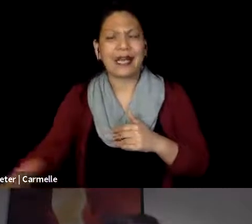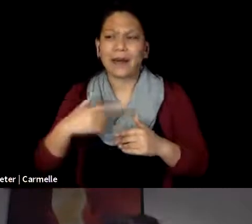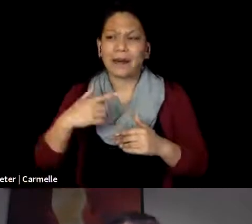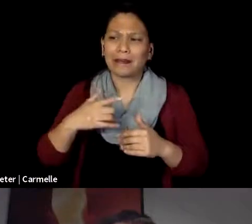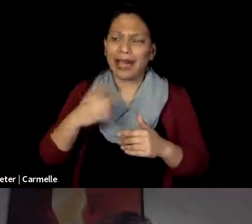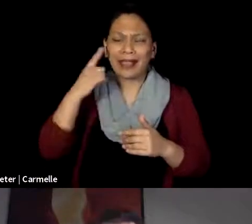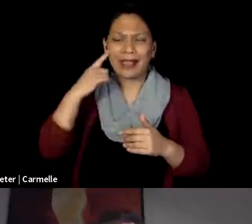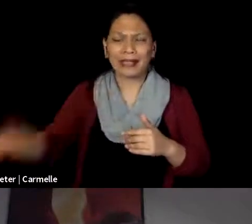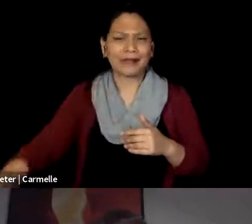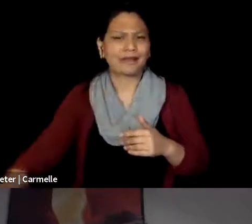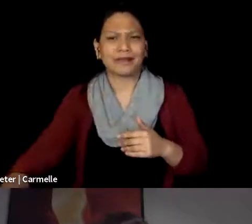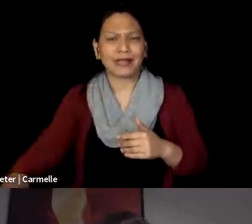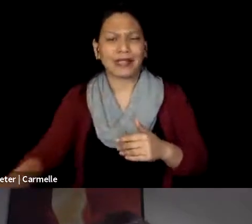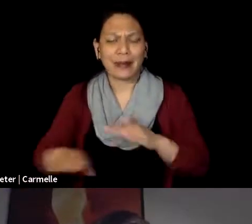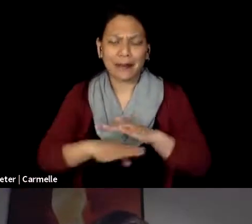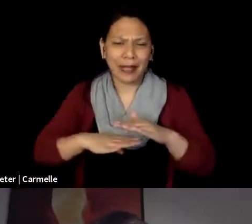as a baseline. So